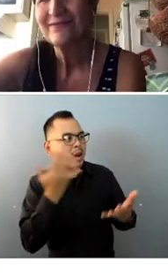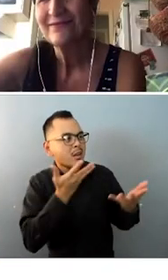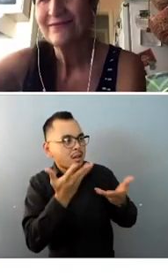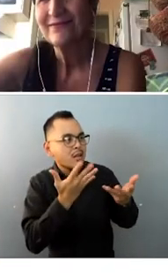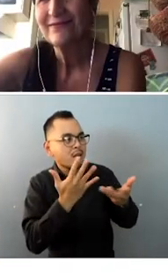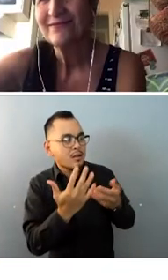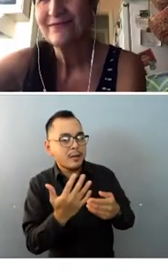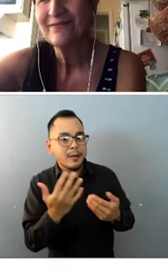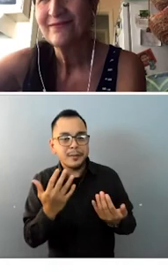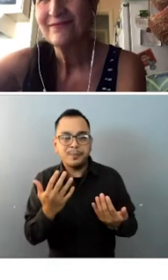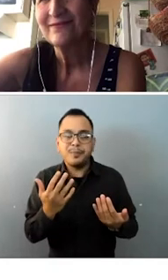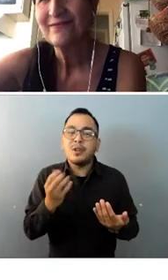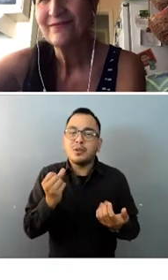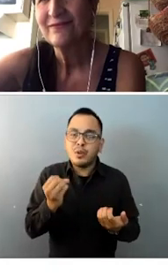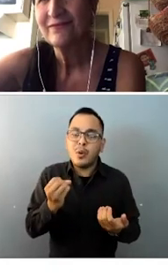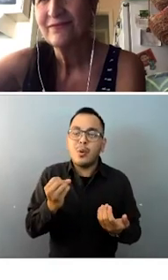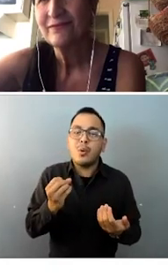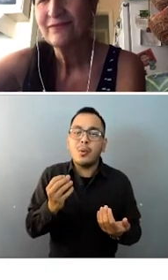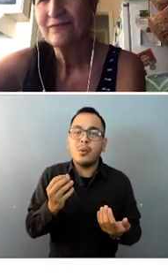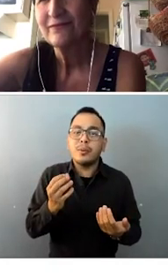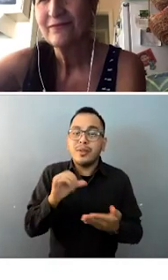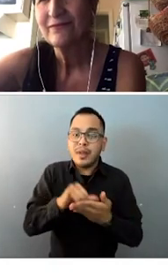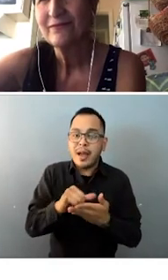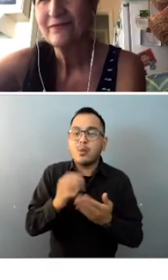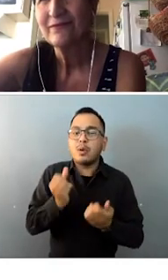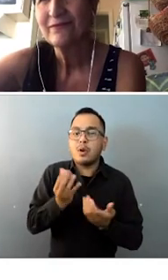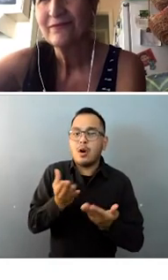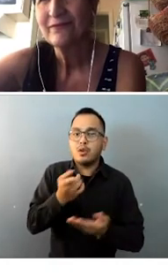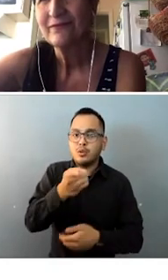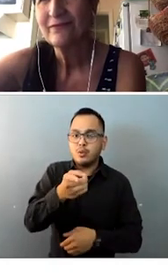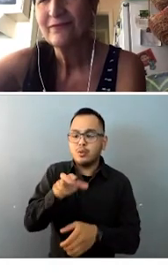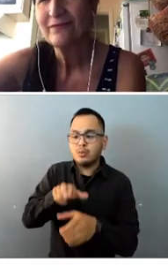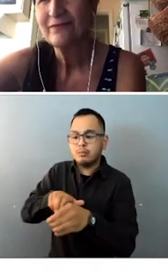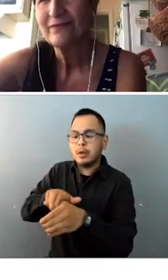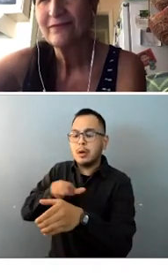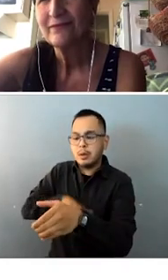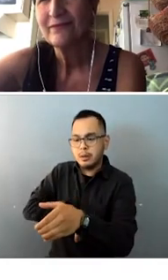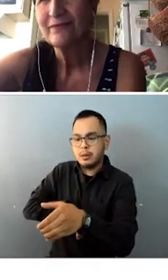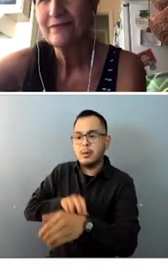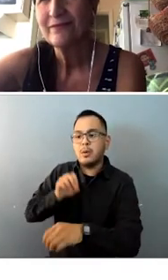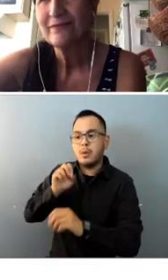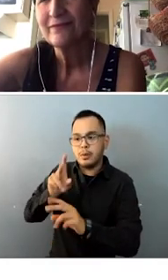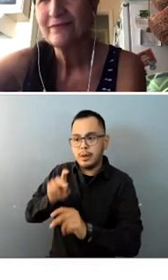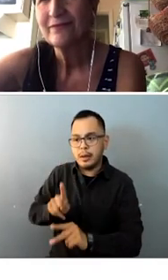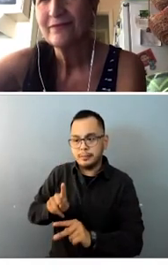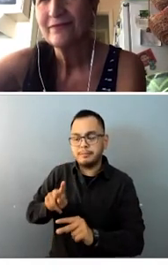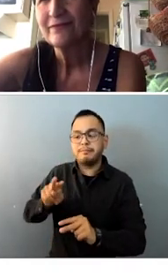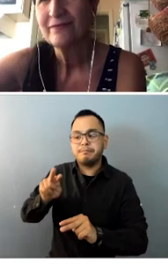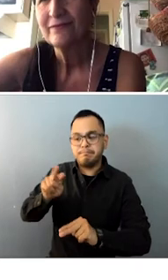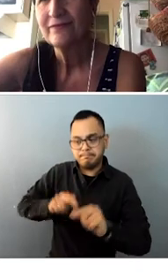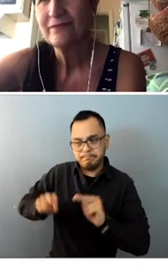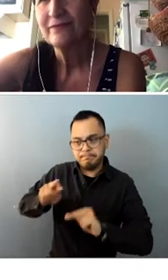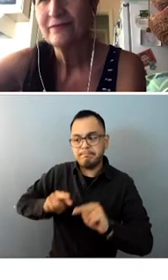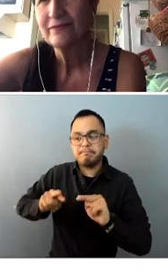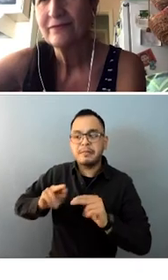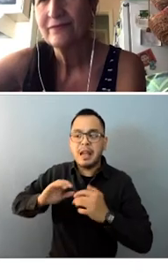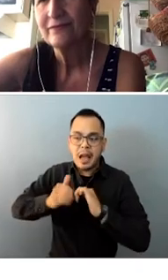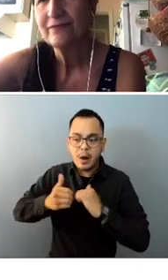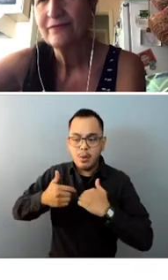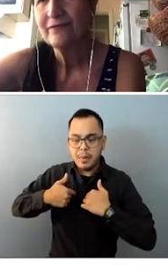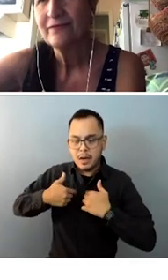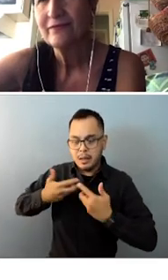So it causes you to take a step back, assess the manner in which